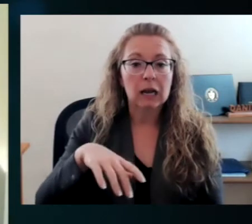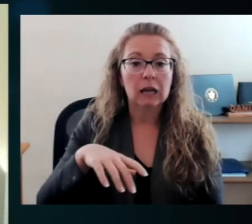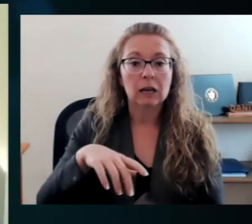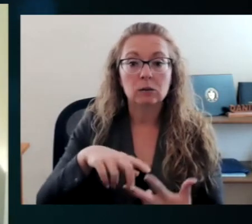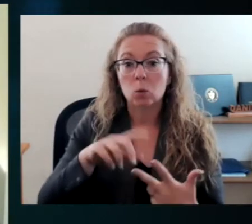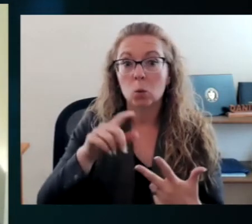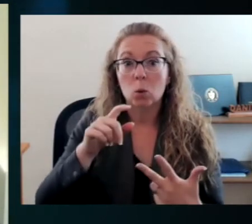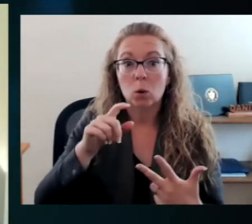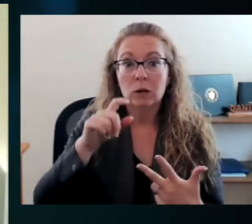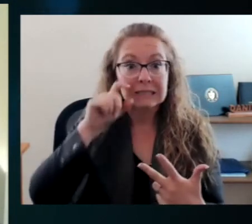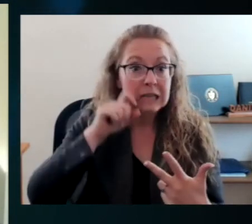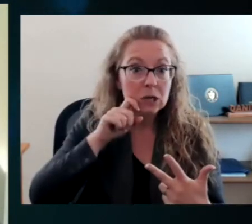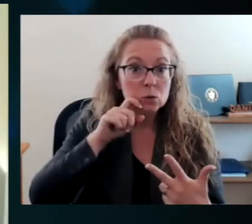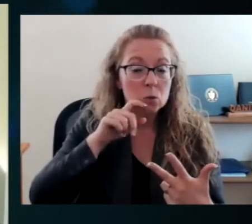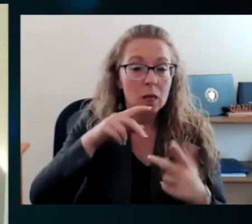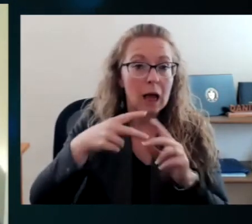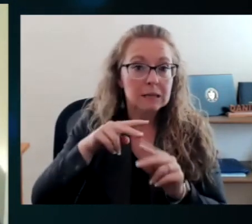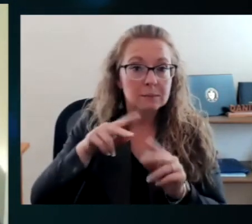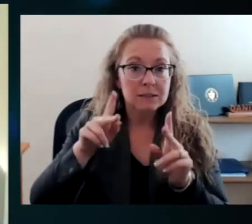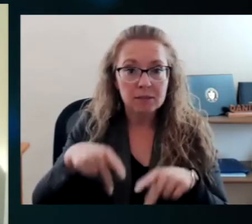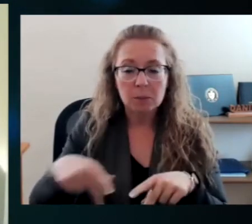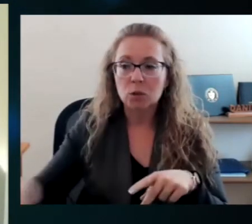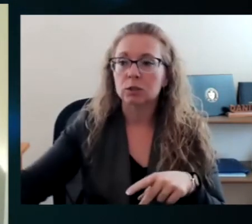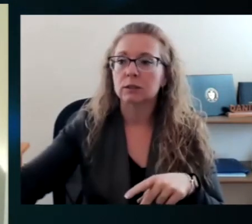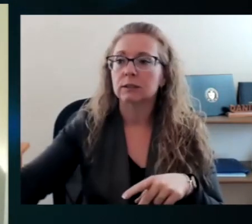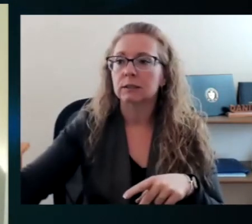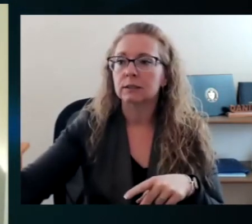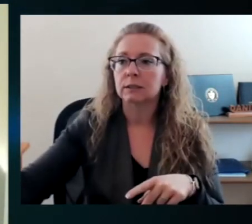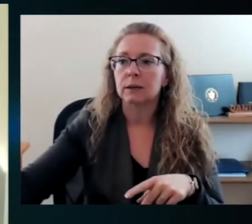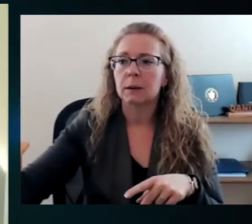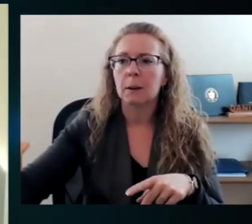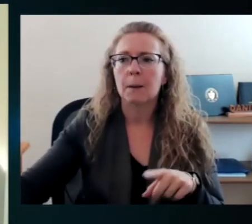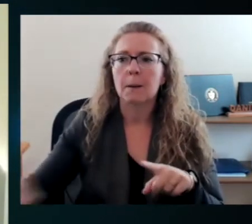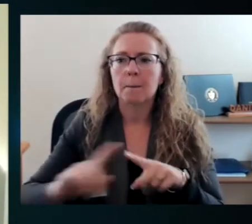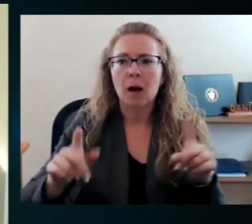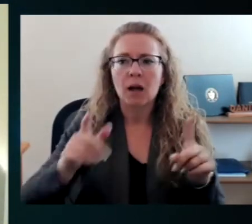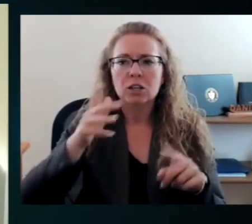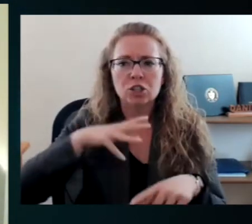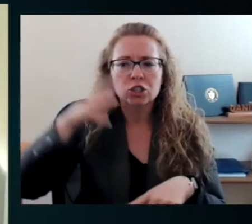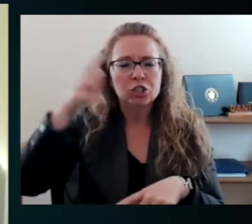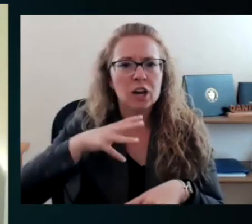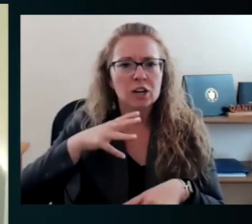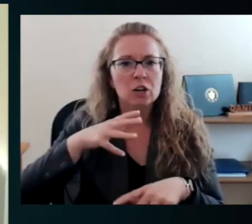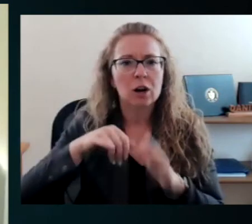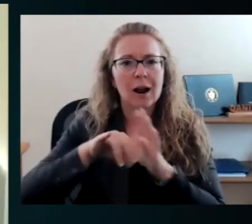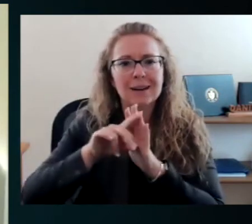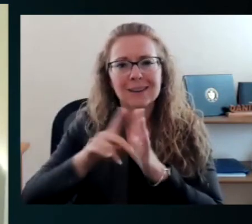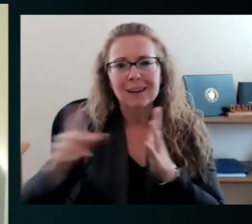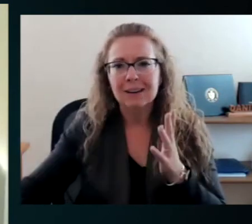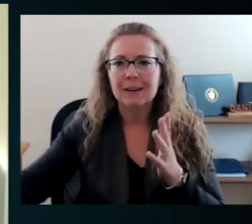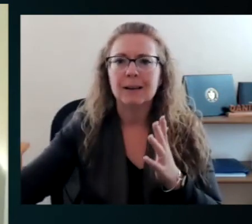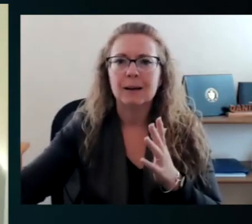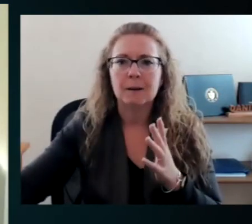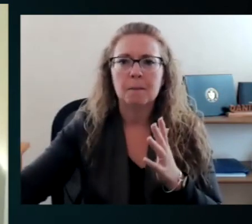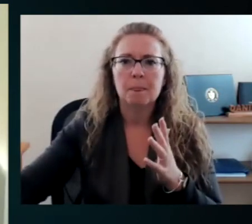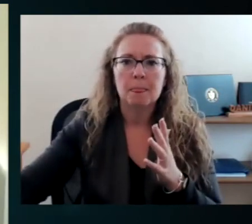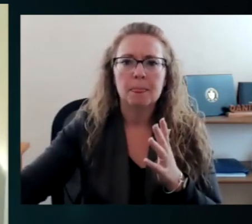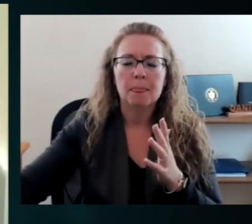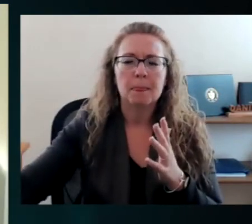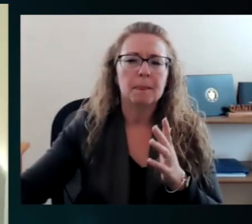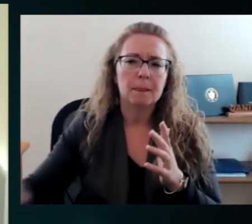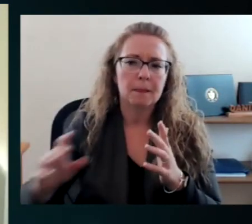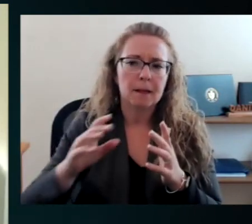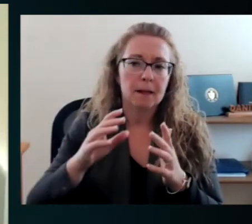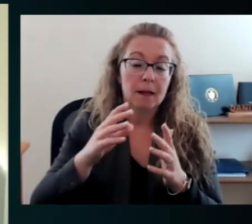the person, while gender identity, and I believe that Professor Teresa and some other people might have